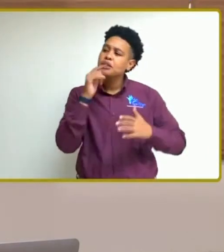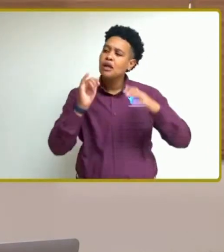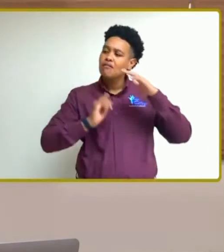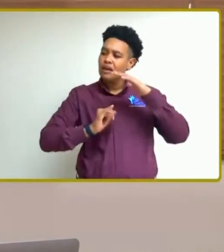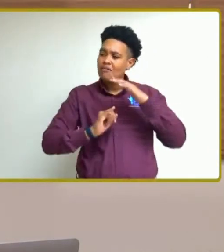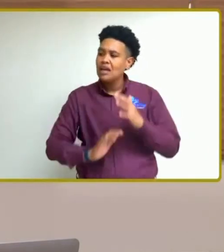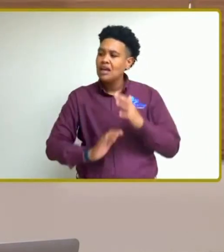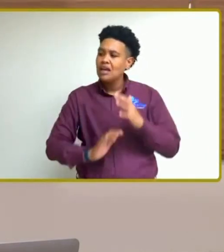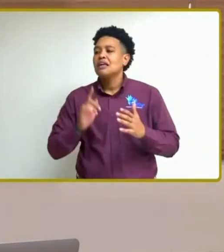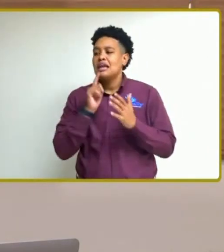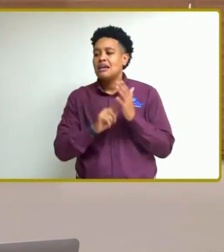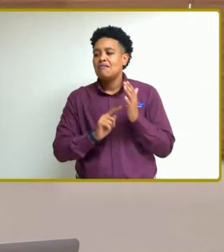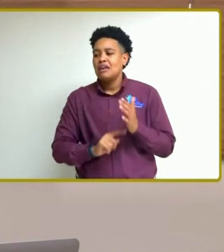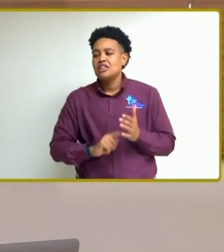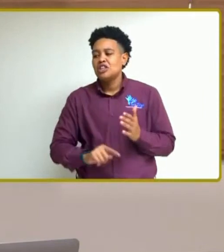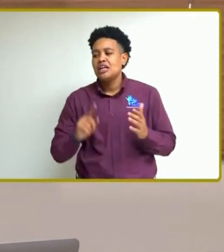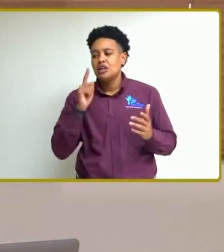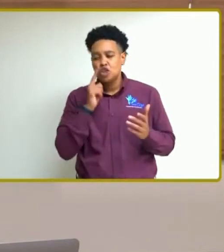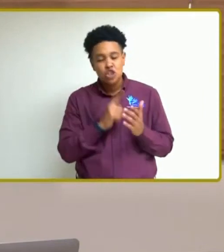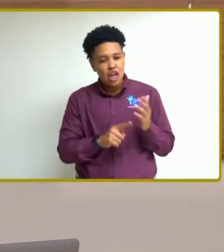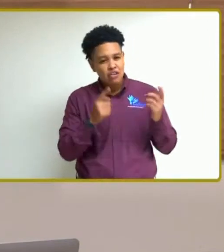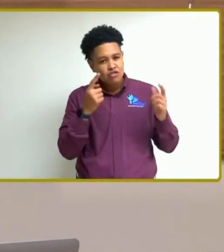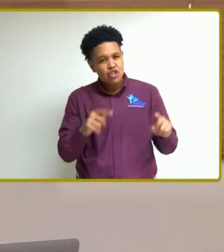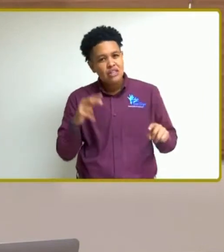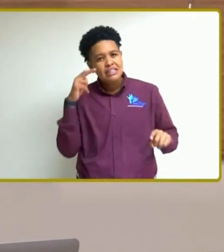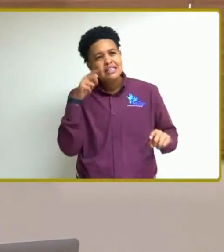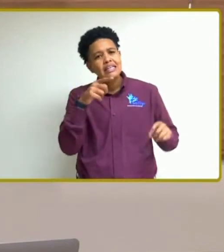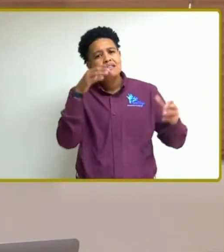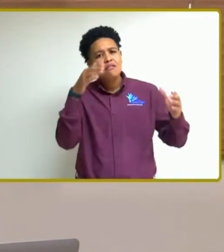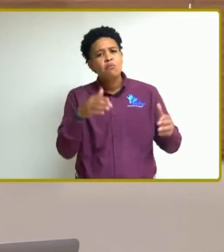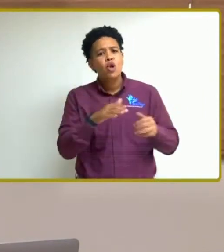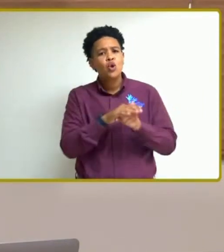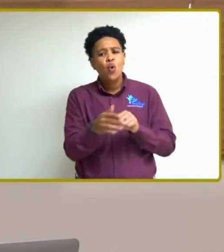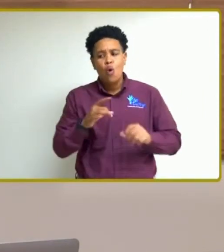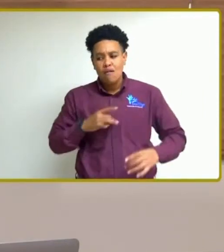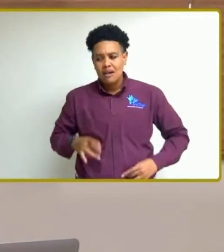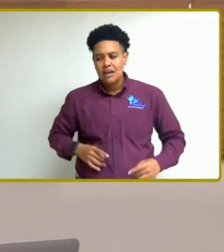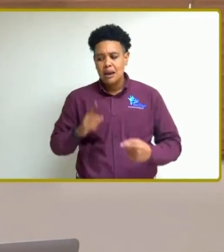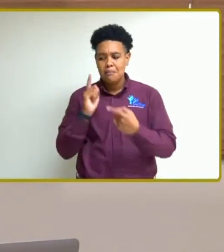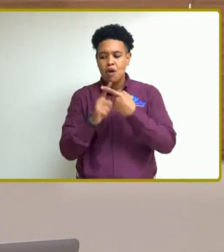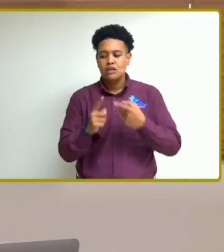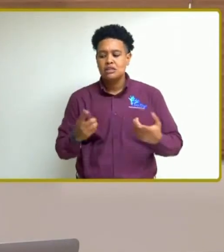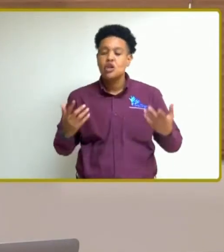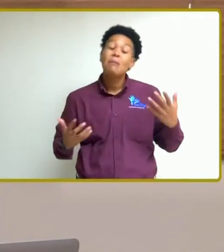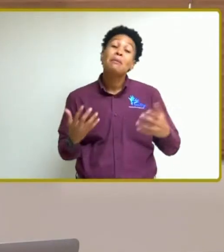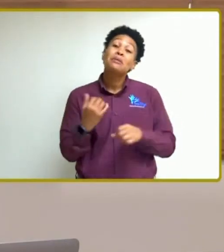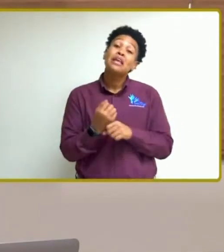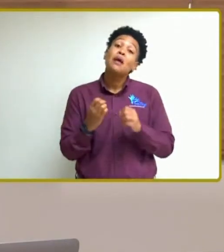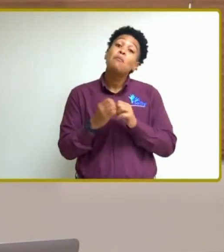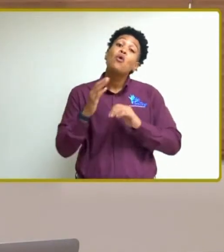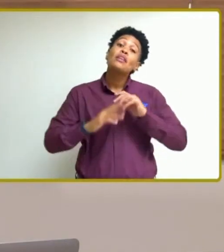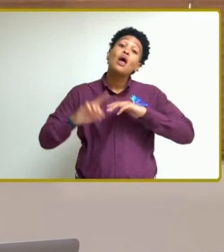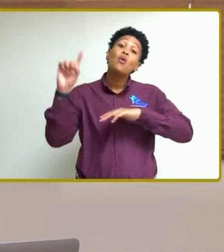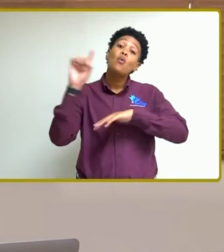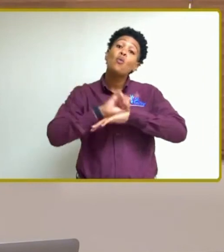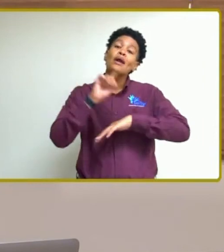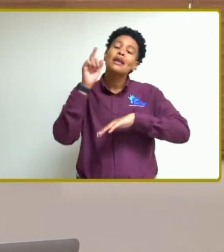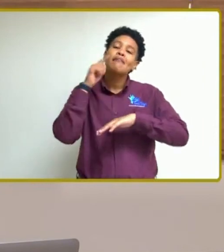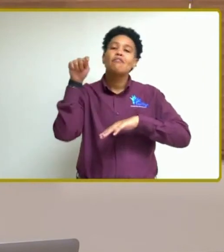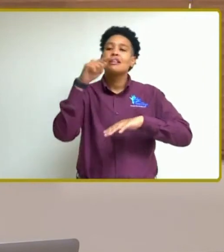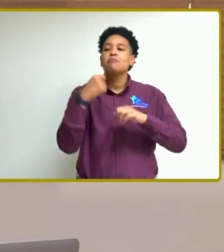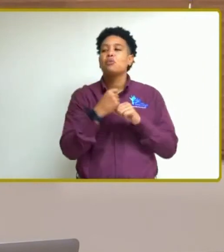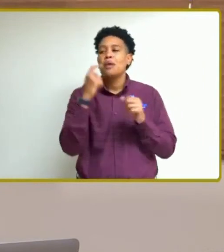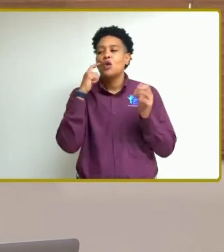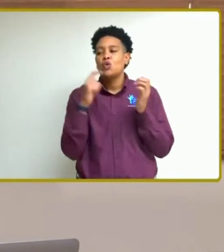investigation, check results to see if this person was COVID positive. And so it may take more than one day for them to make